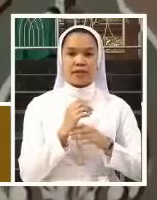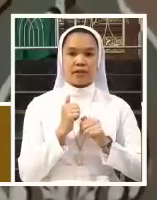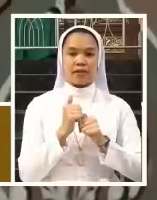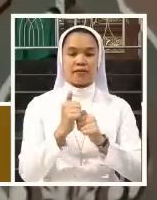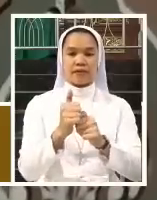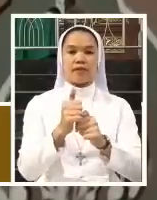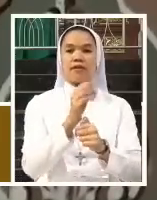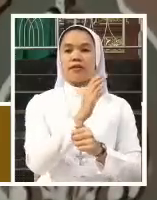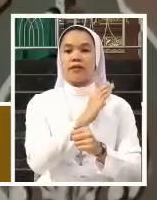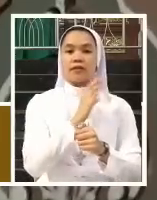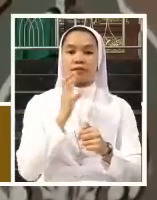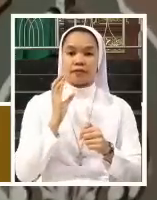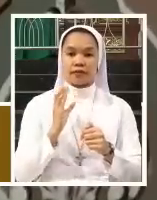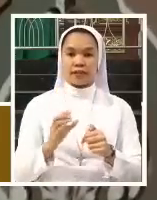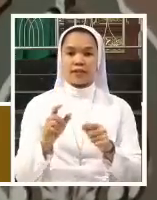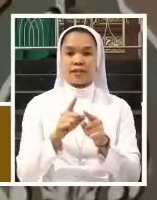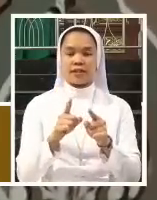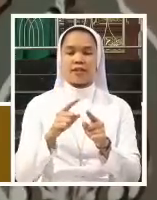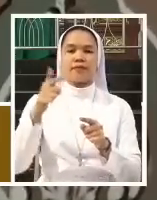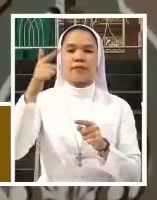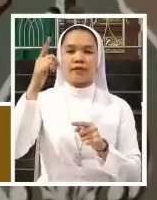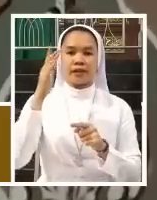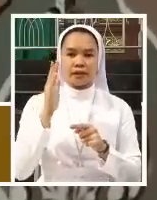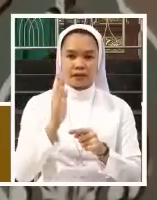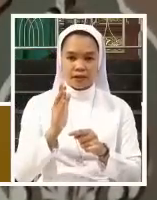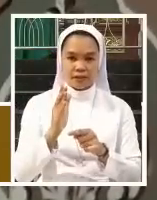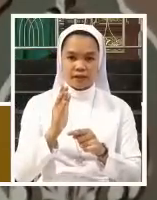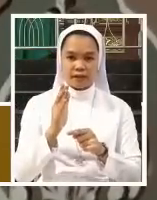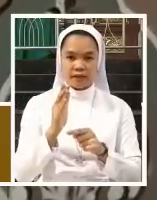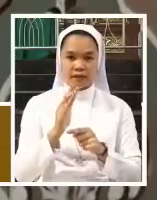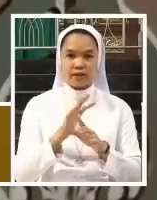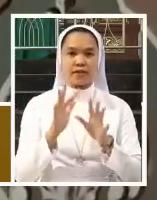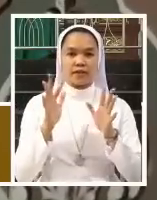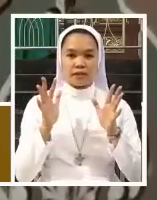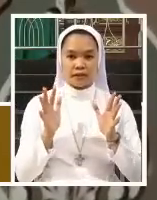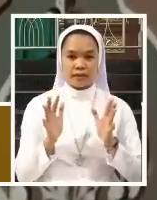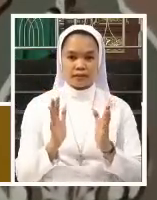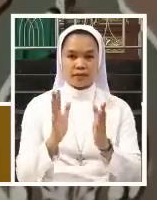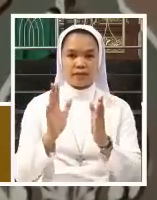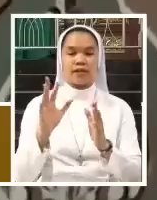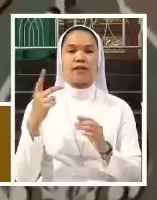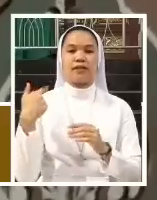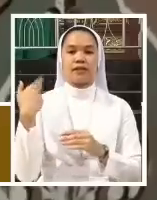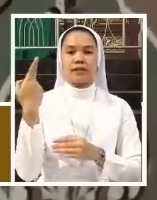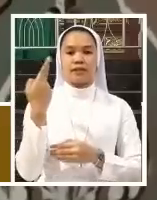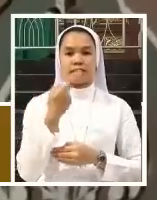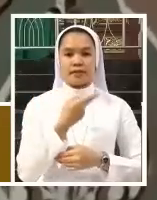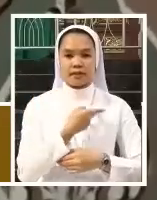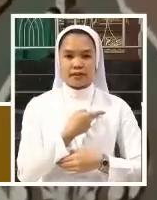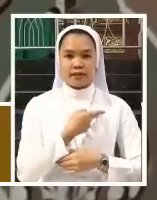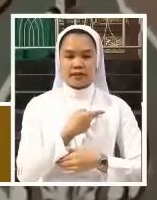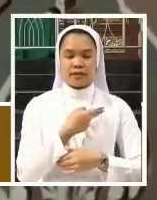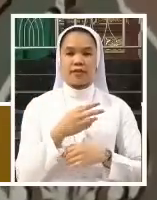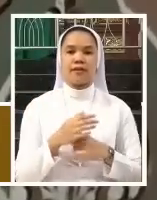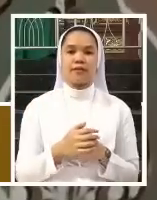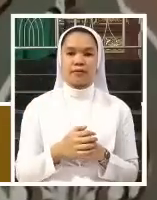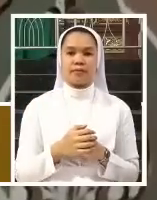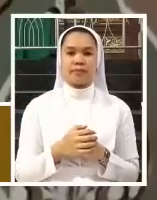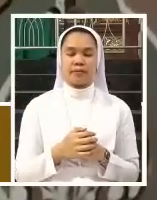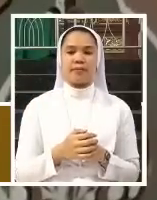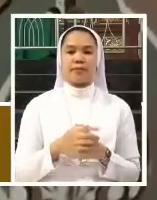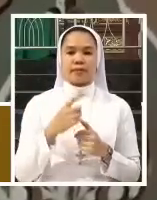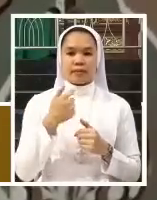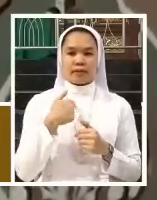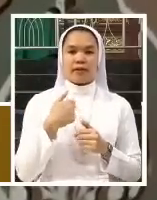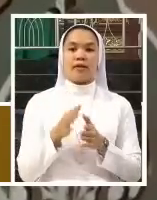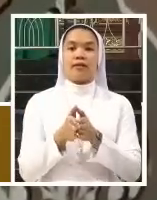Christ as if God is appealing through us for reconciliation. I beseech